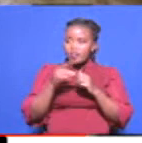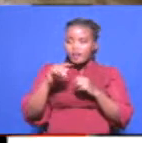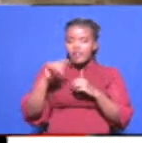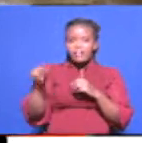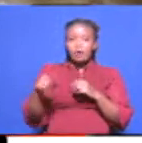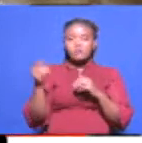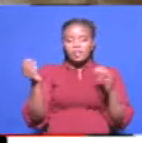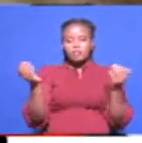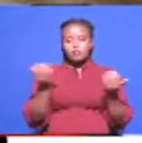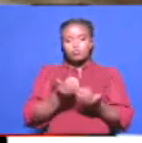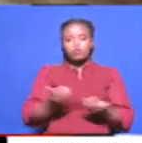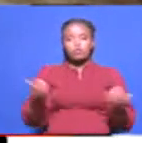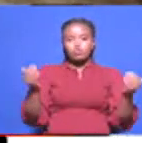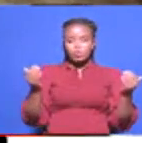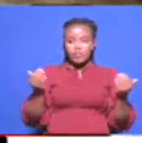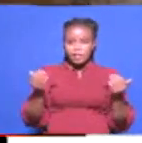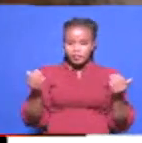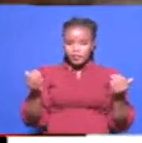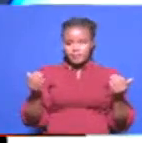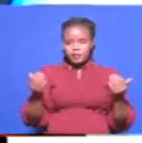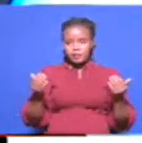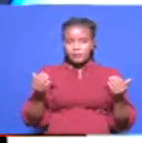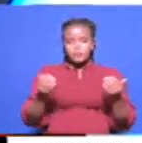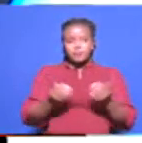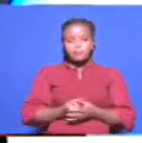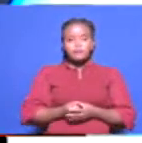Frederick Mwoki for Prime Edition.